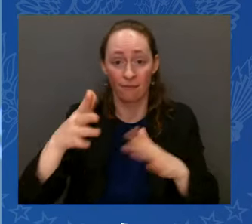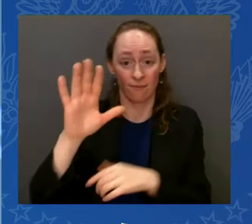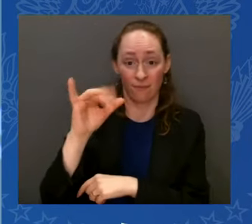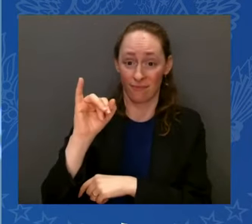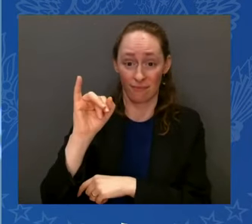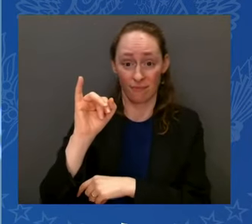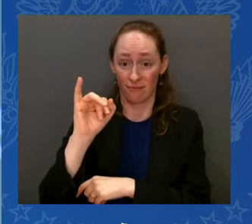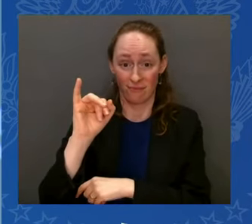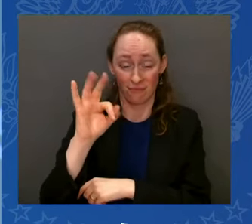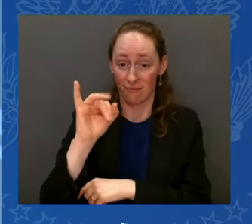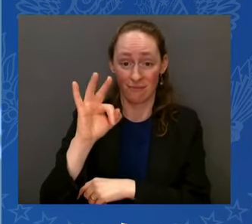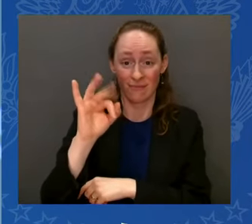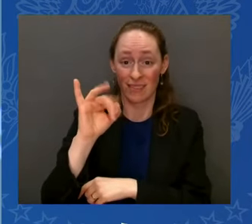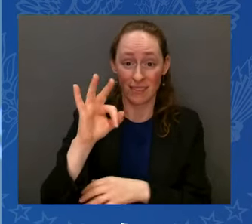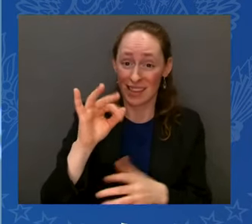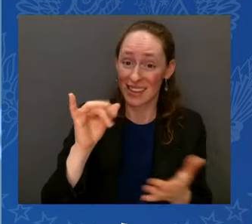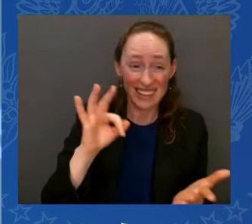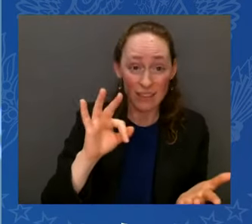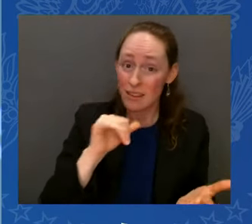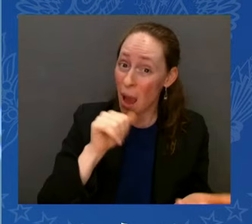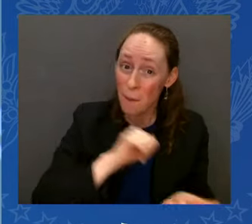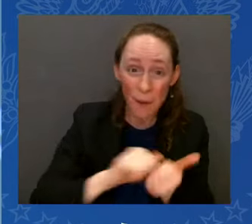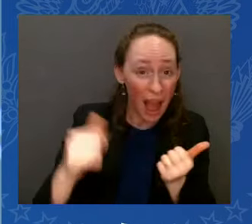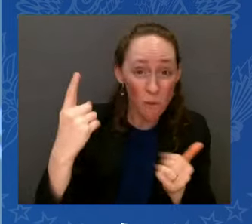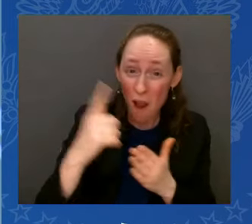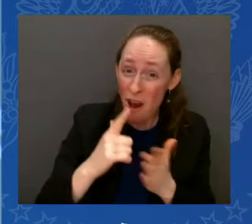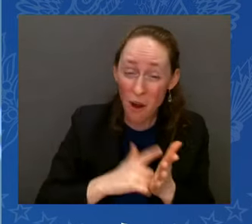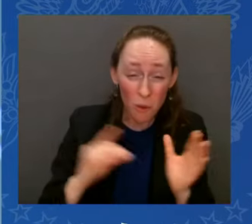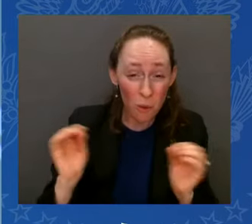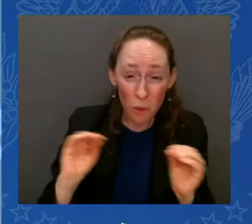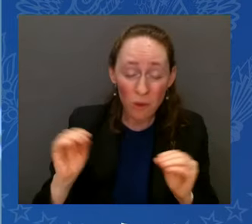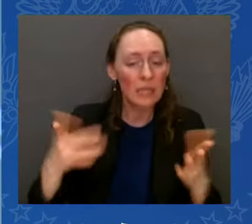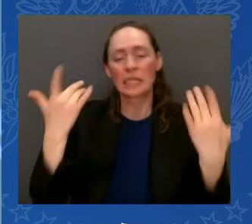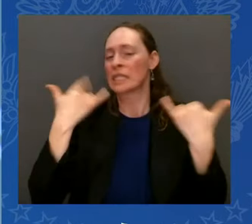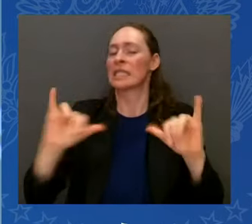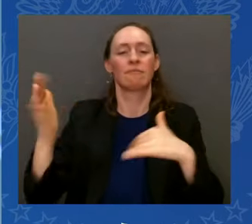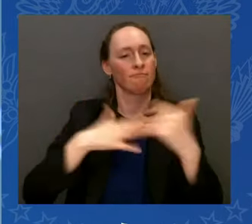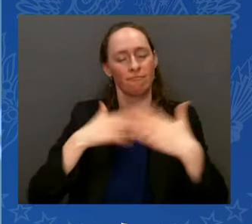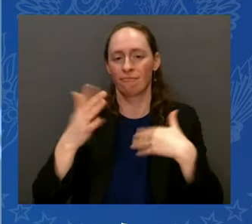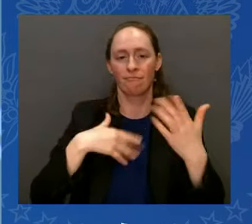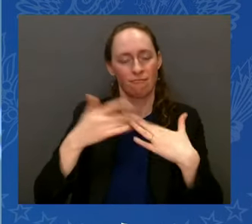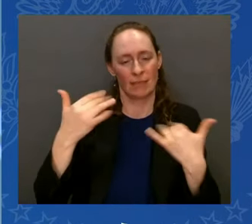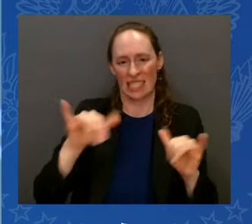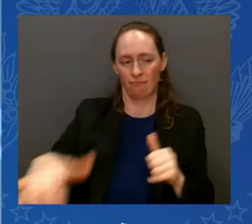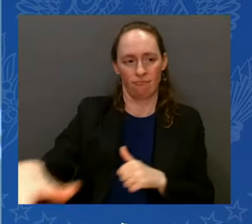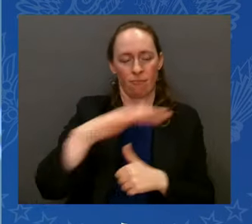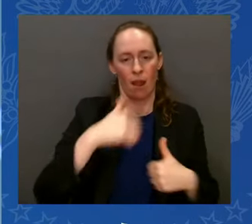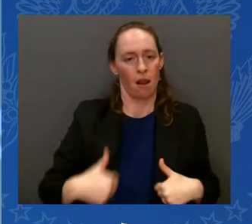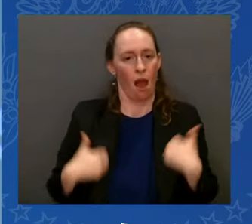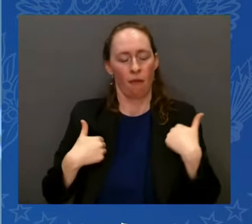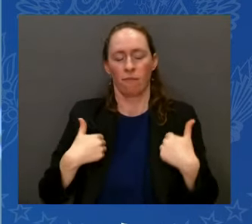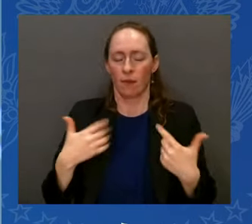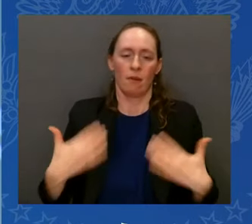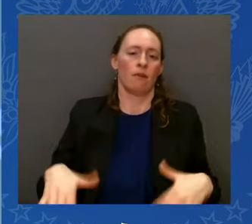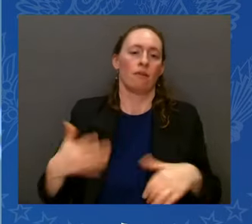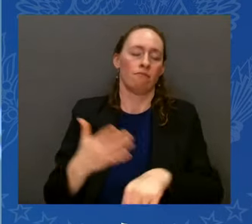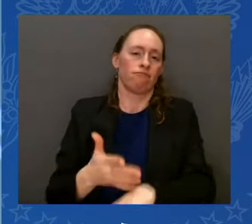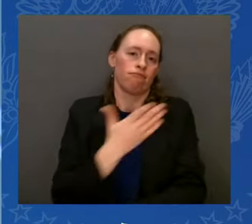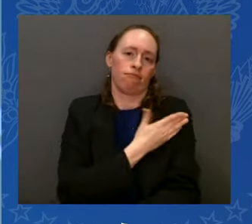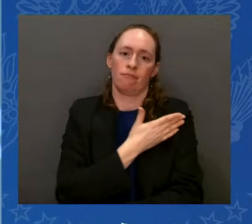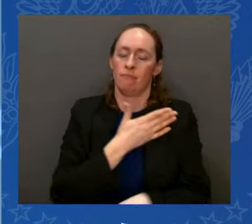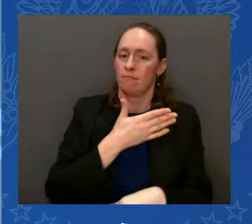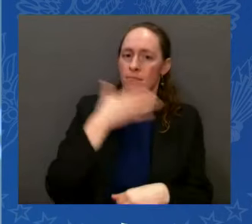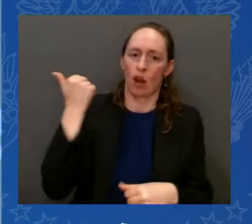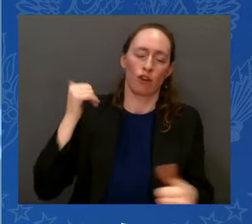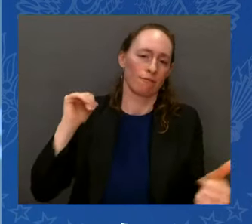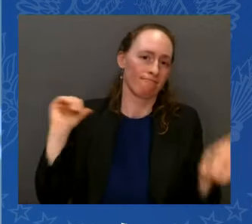are going to deliver real benefits to people that they're going to feel in their everyday lives. Just like people now understand, since the Inflation Reduction